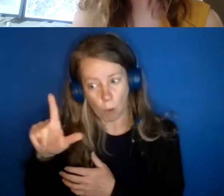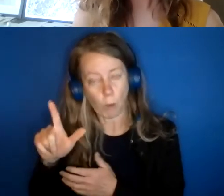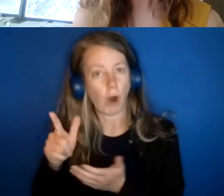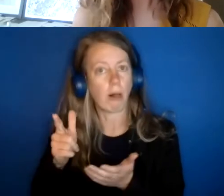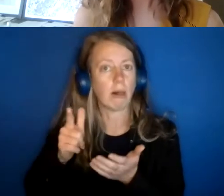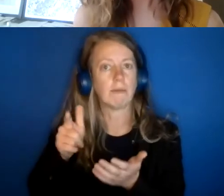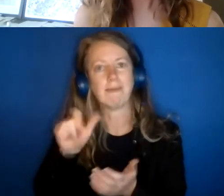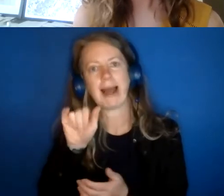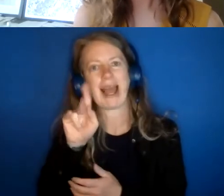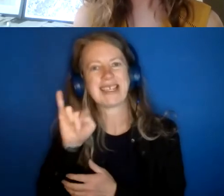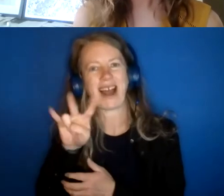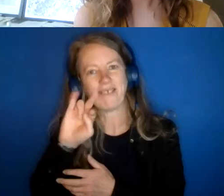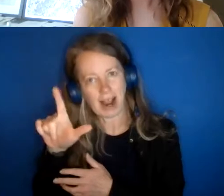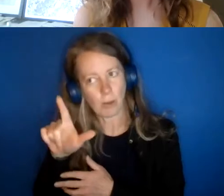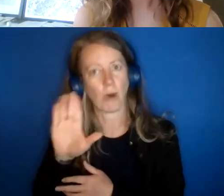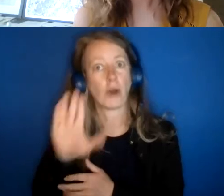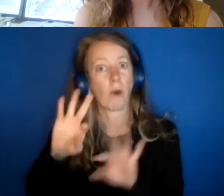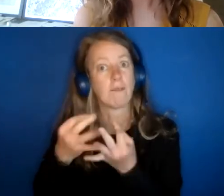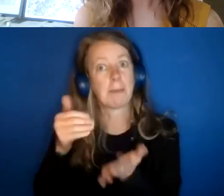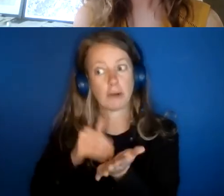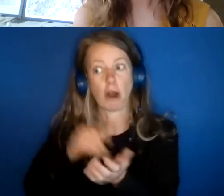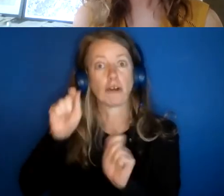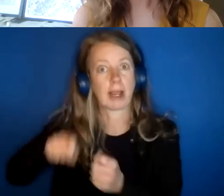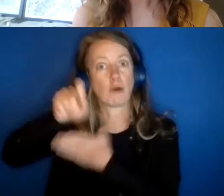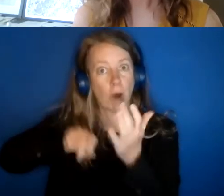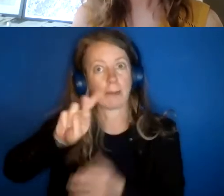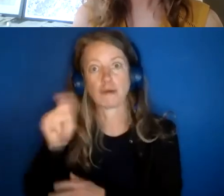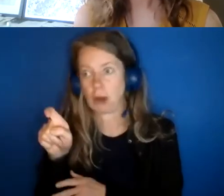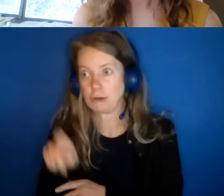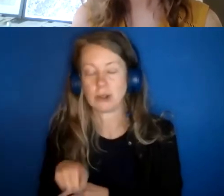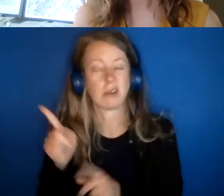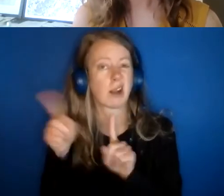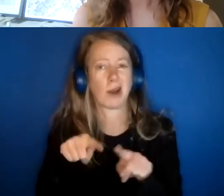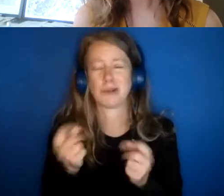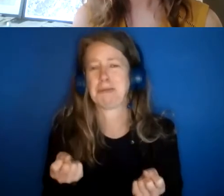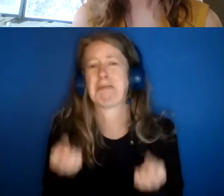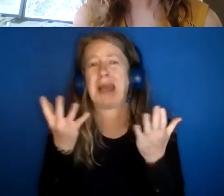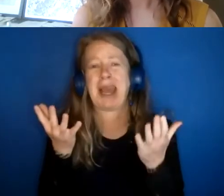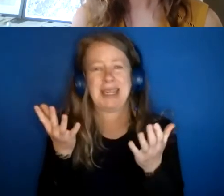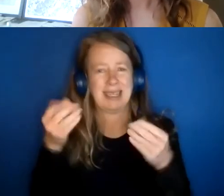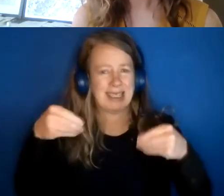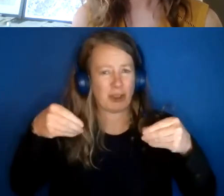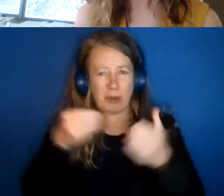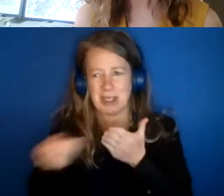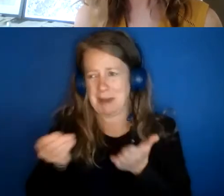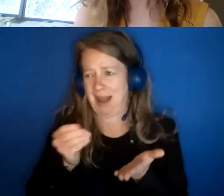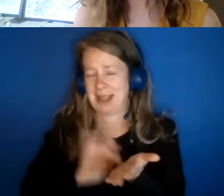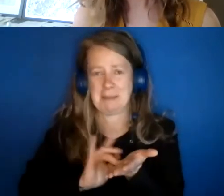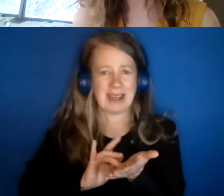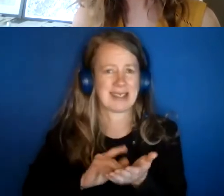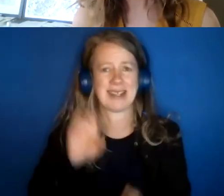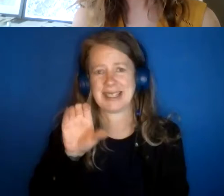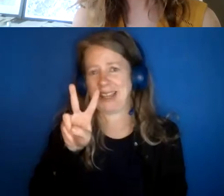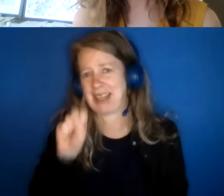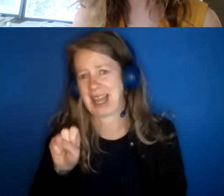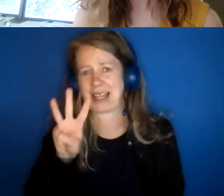that to a pharmacy that's on that list. And we have many, like Ingalls, CVS, Walgreens, and some more independent